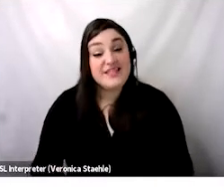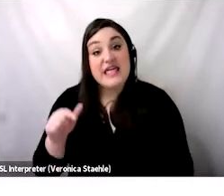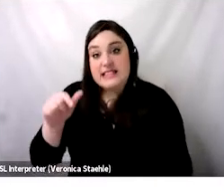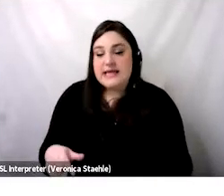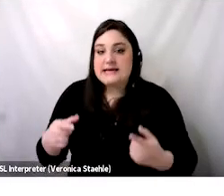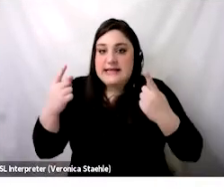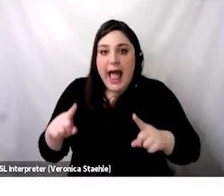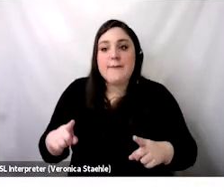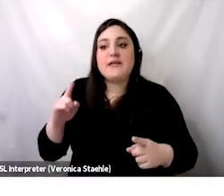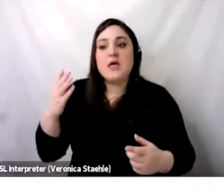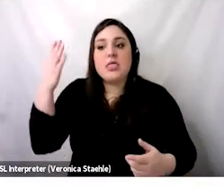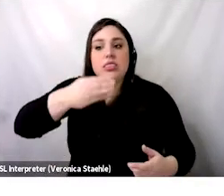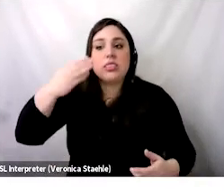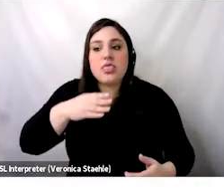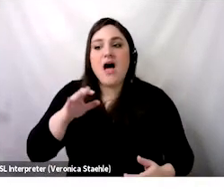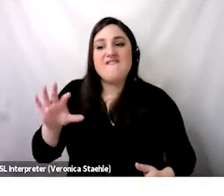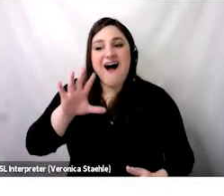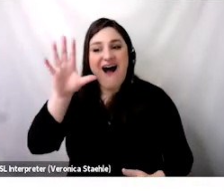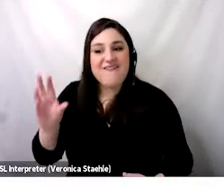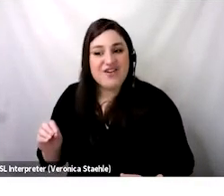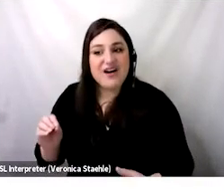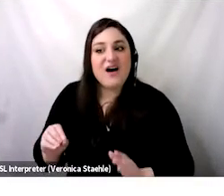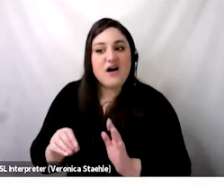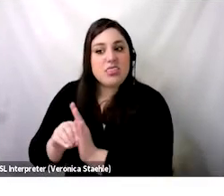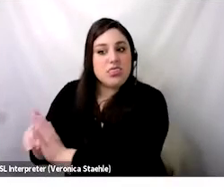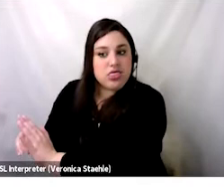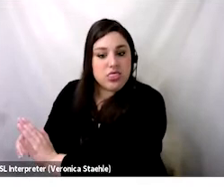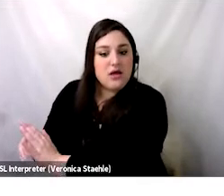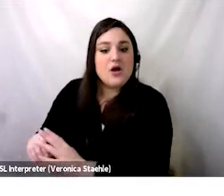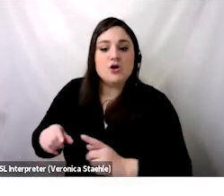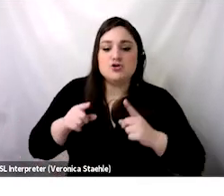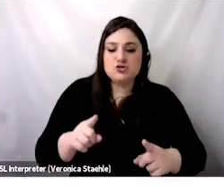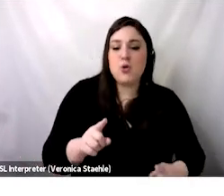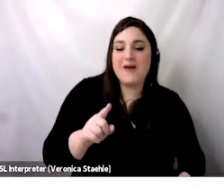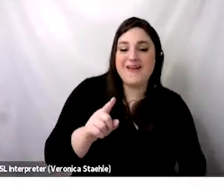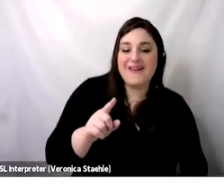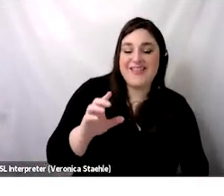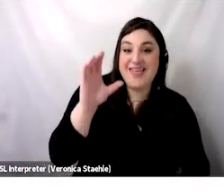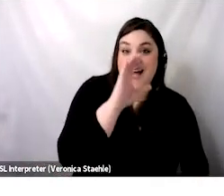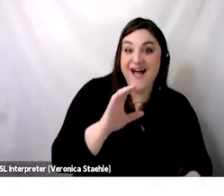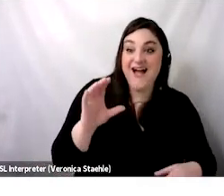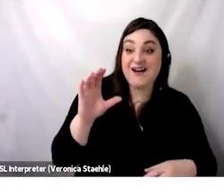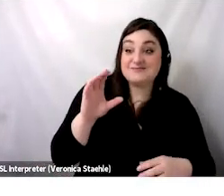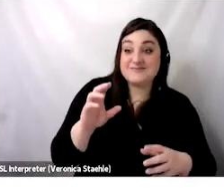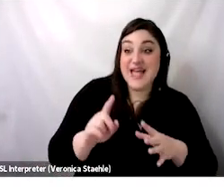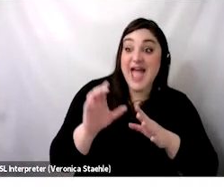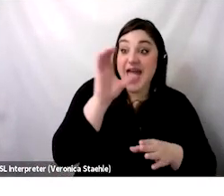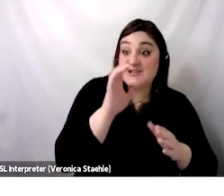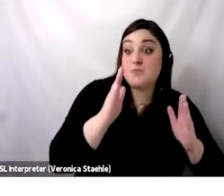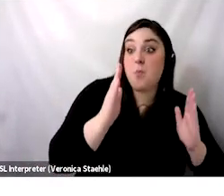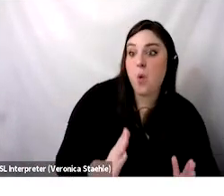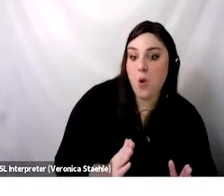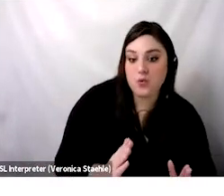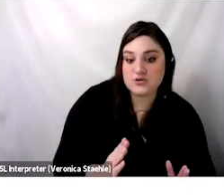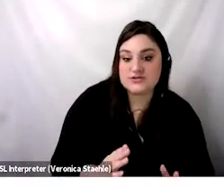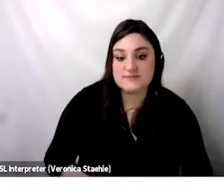explorations, Africa became the dominant continent when it came to the main source of the world's